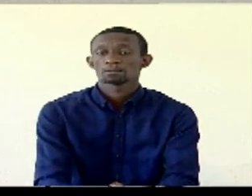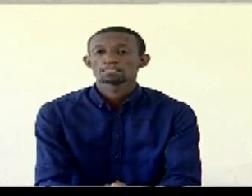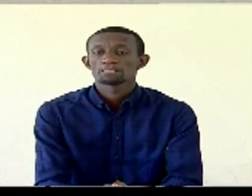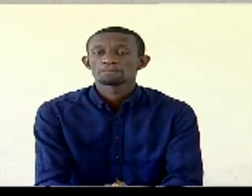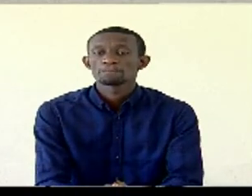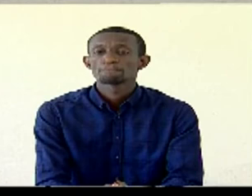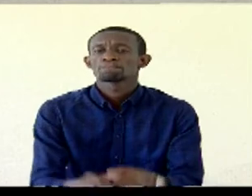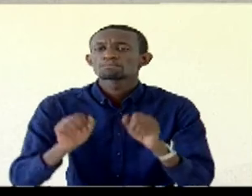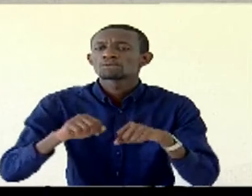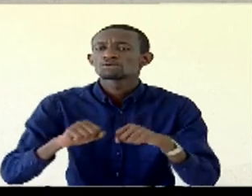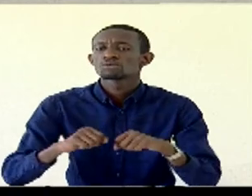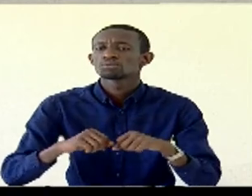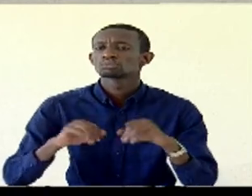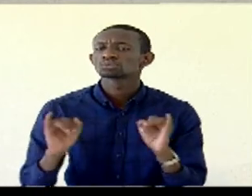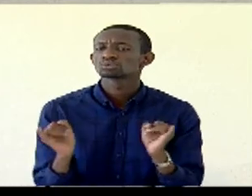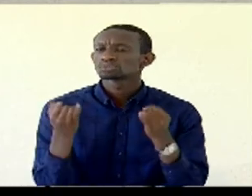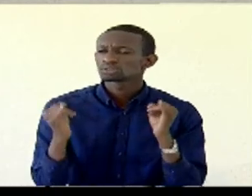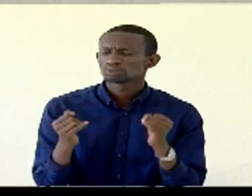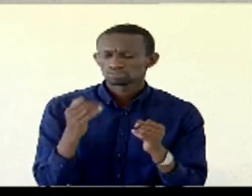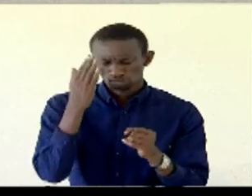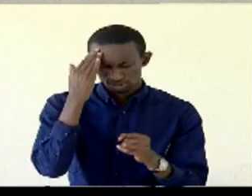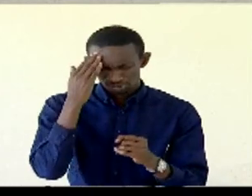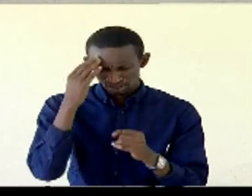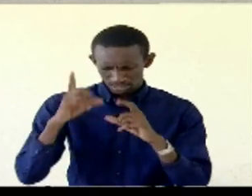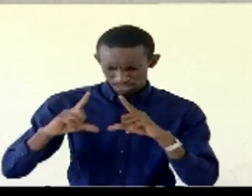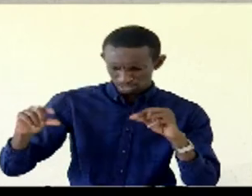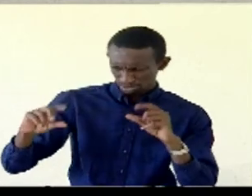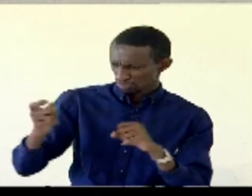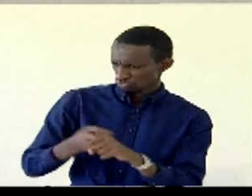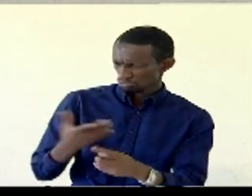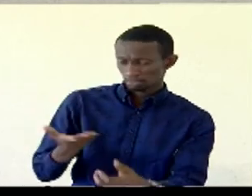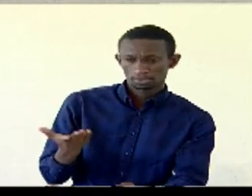can we try to figure out where these words are coming from?